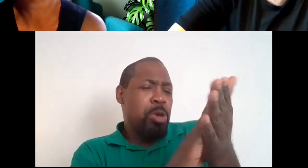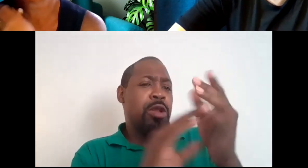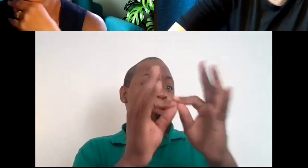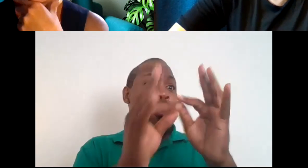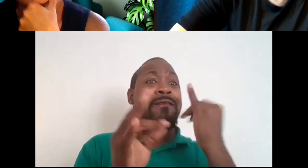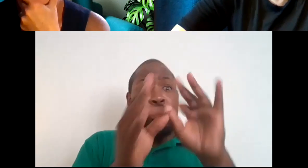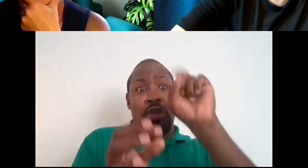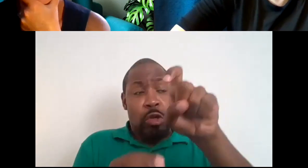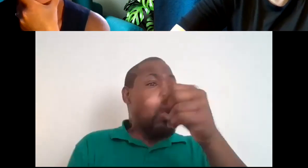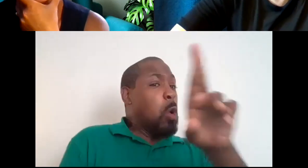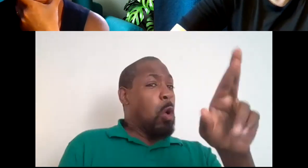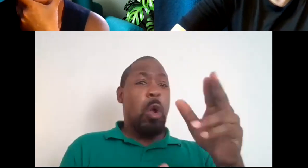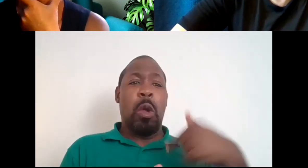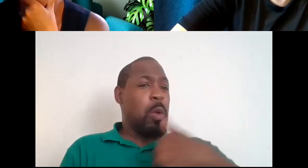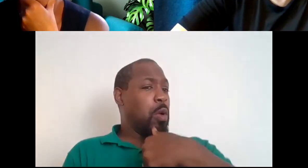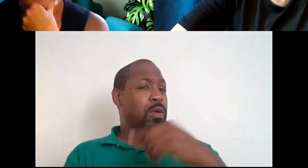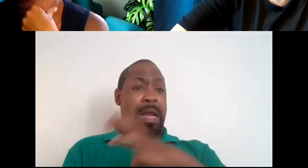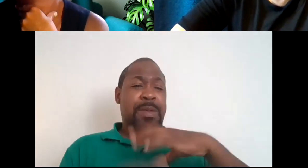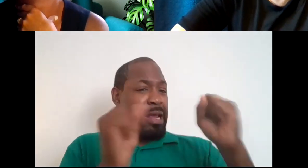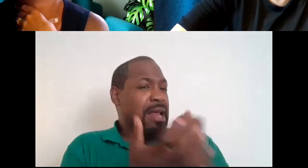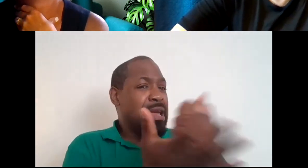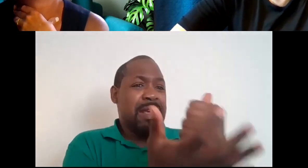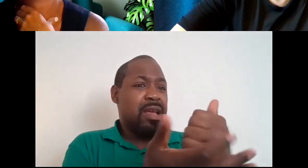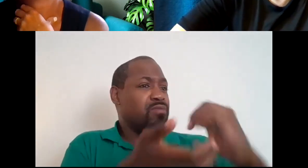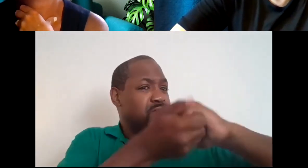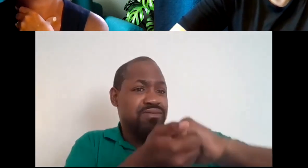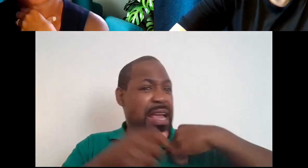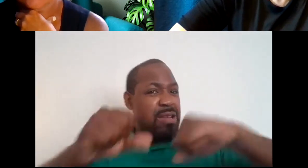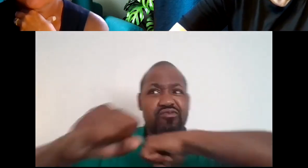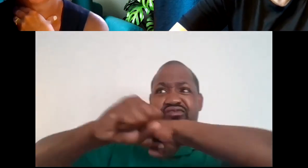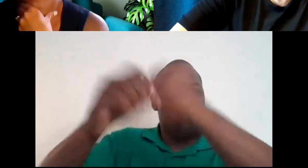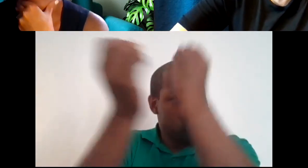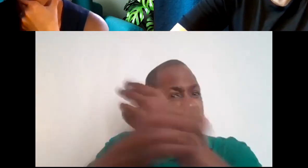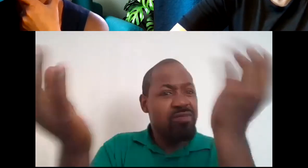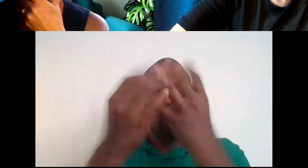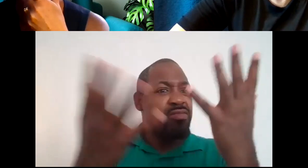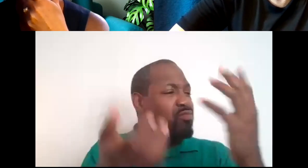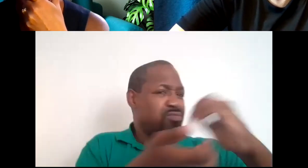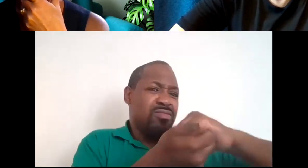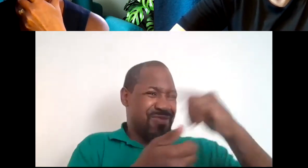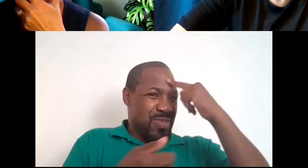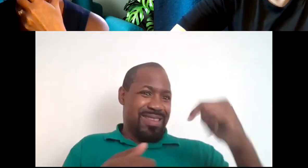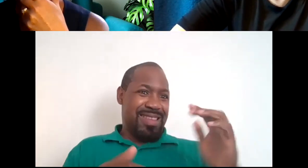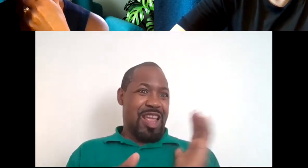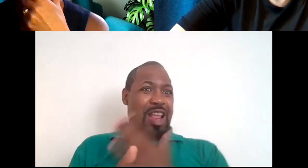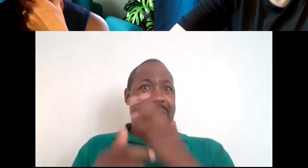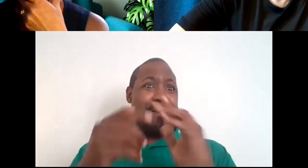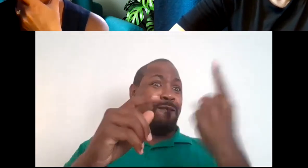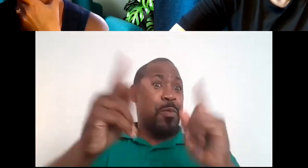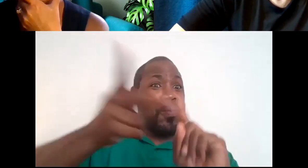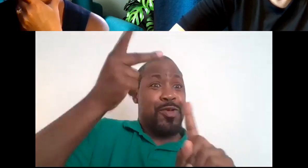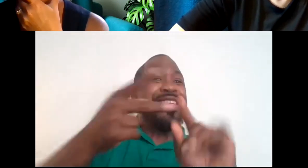they say, you should put this in, that you need an interpreter, you can ask for an ASL interpreter, that would really help. And we could promote